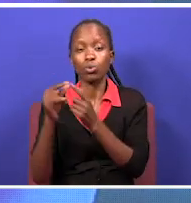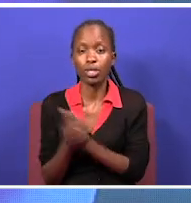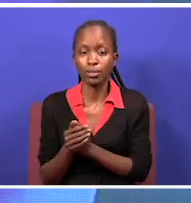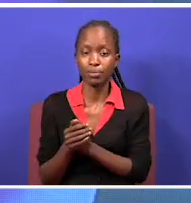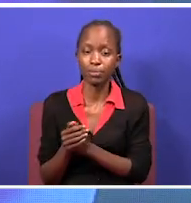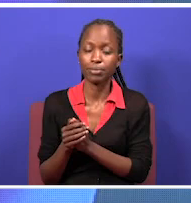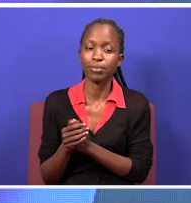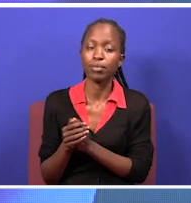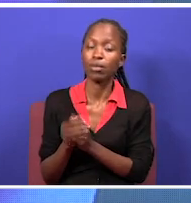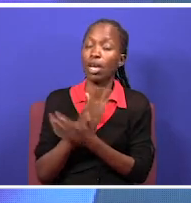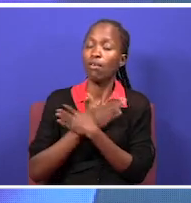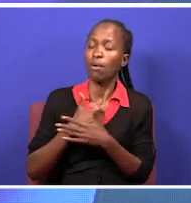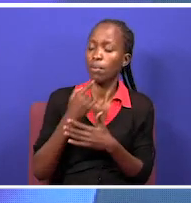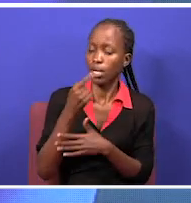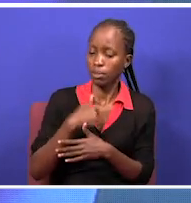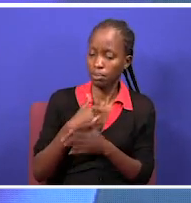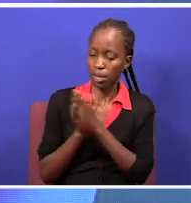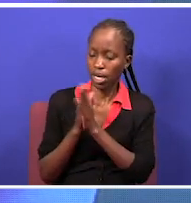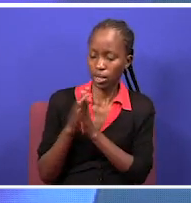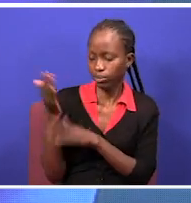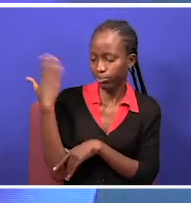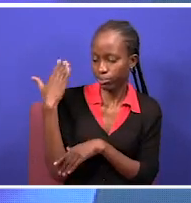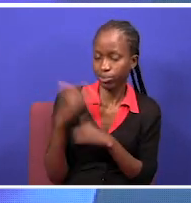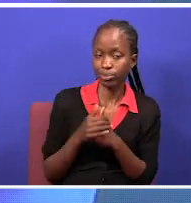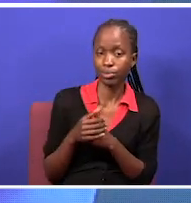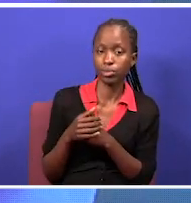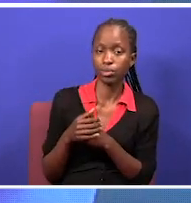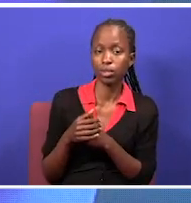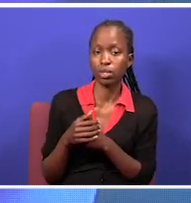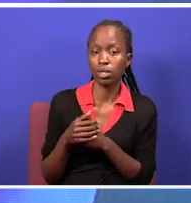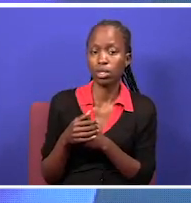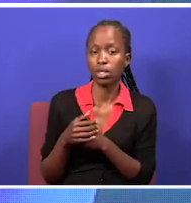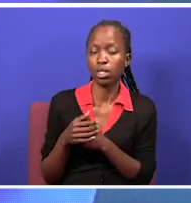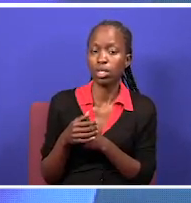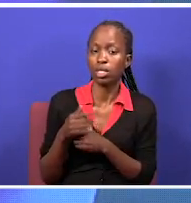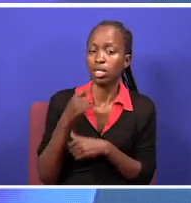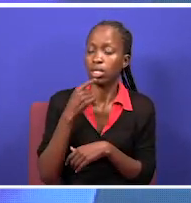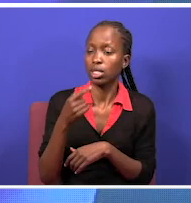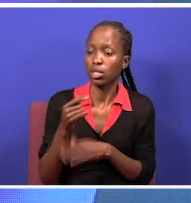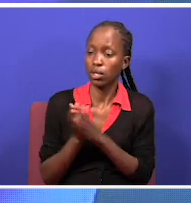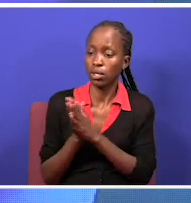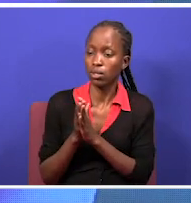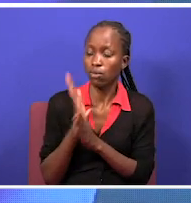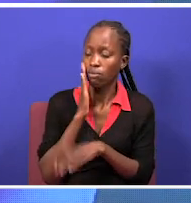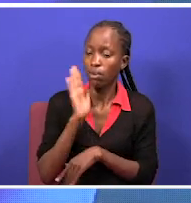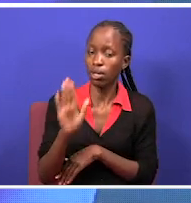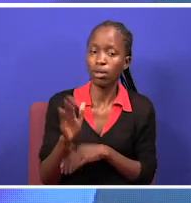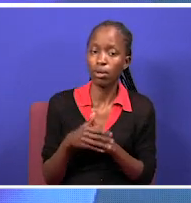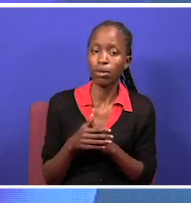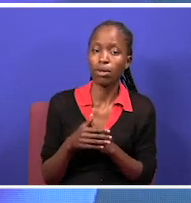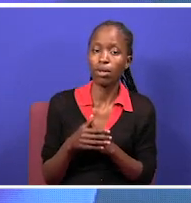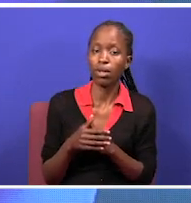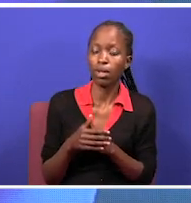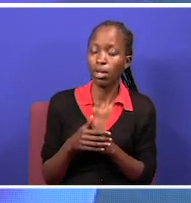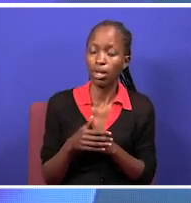A friend of mine told me this story the other day. I don't have her permission, but she told me the story of her mom. There were 10 of them,